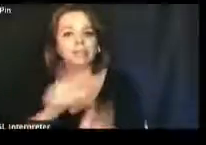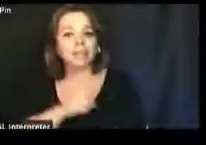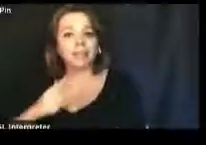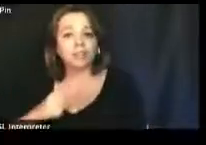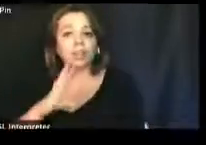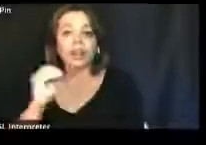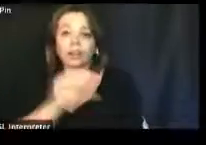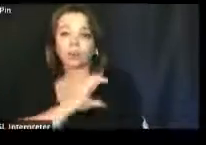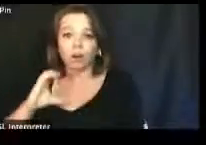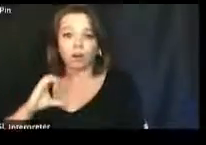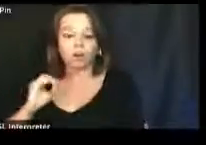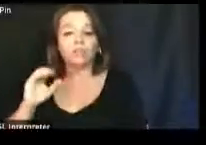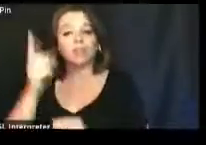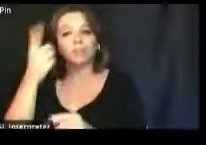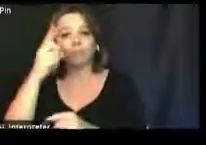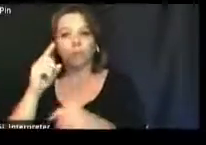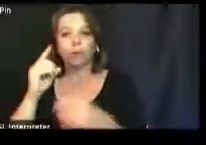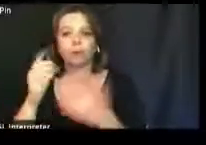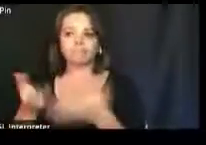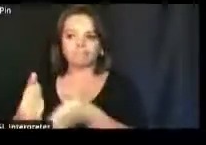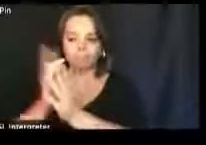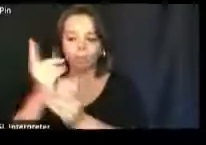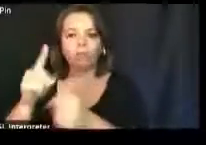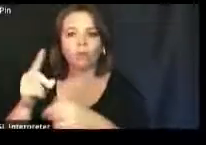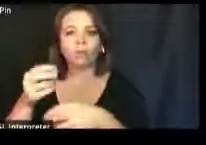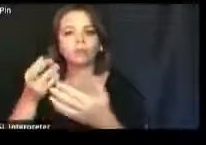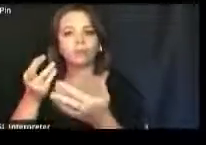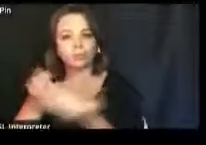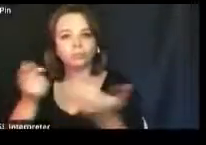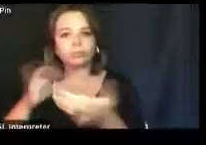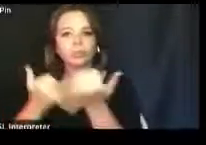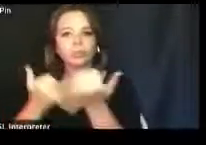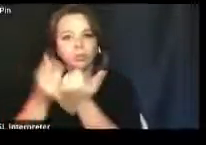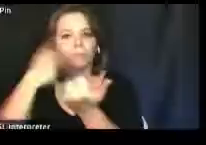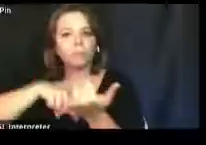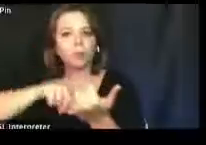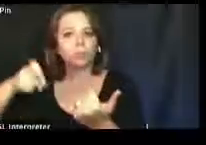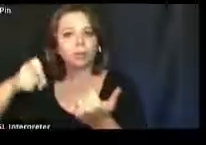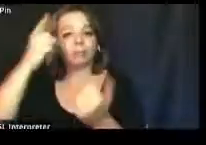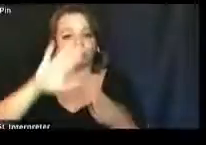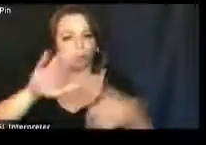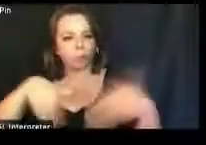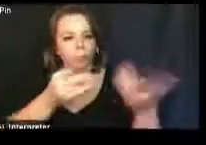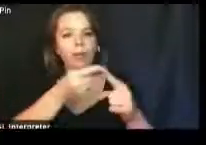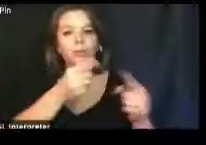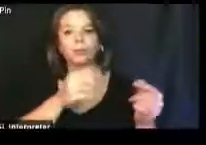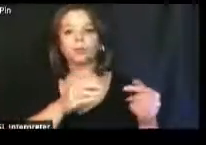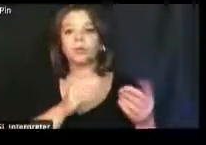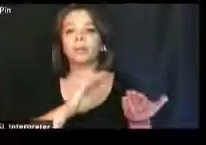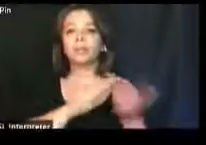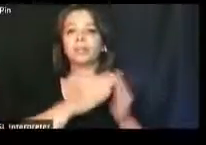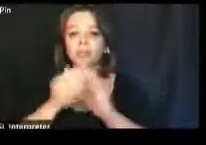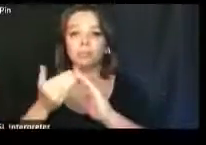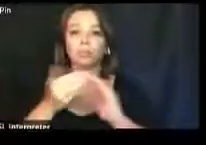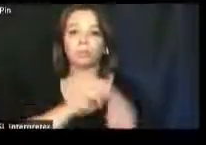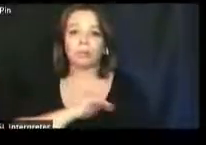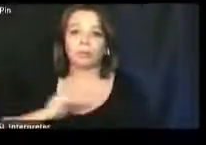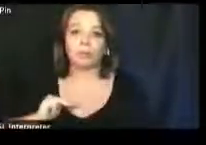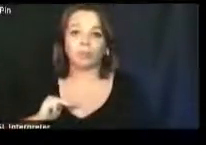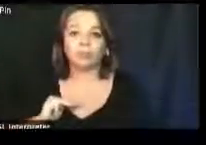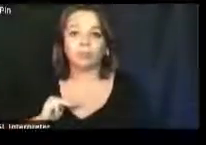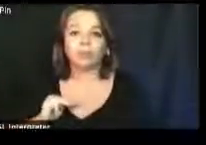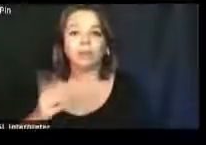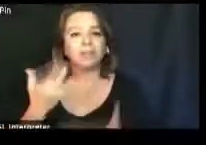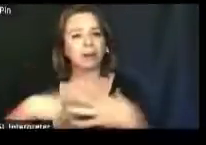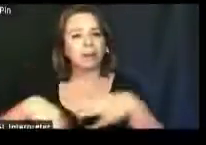get the resources and support we need to provide services to our businesses and community members. The importance of this cannot be